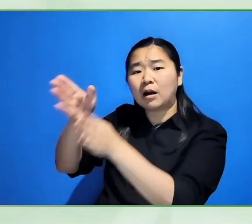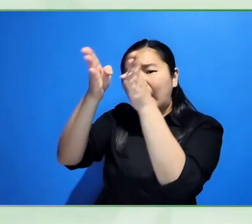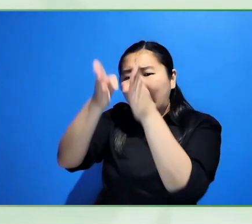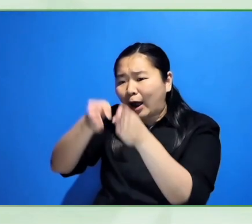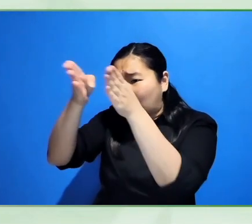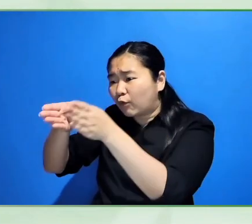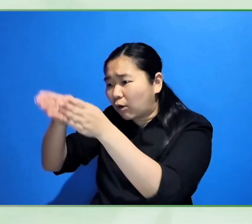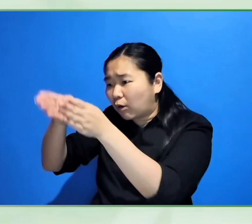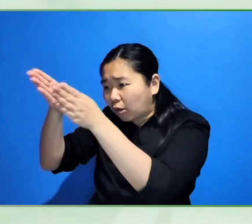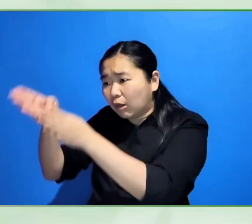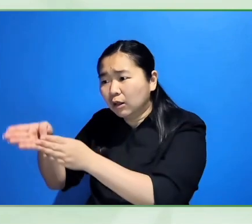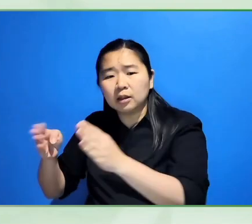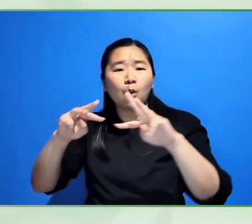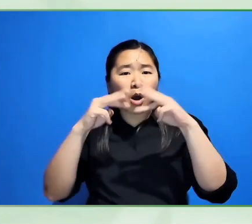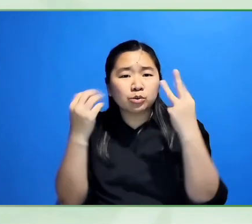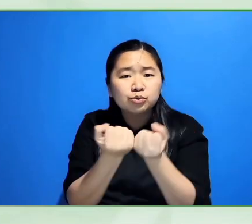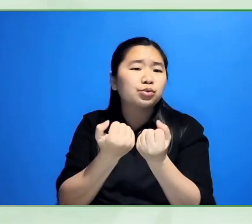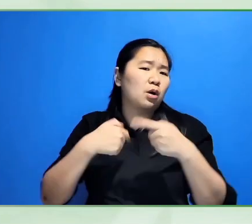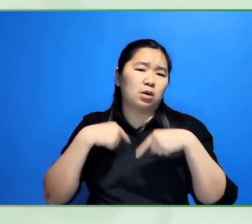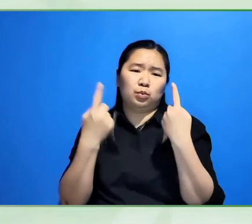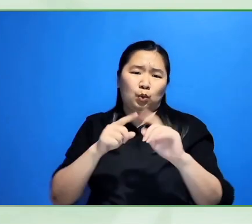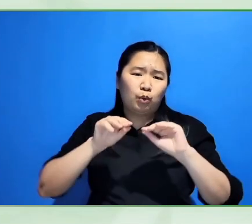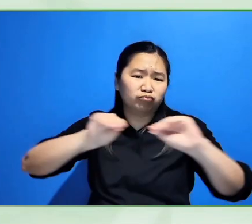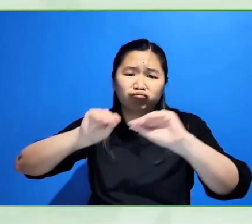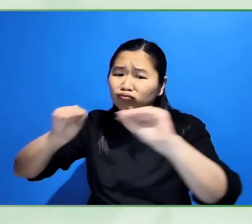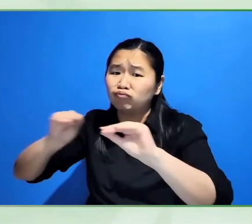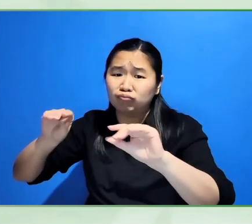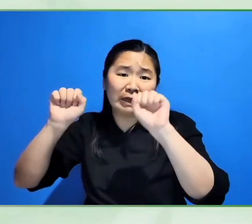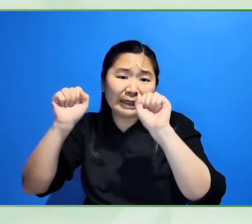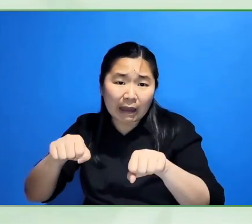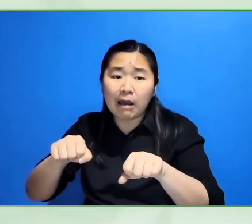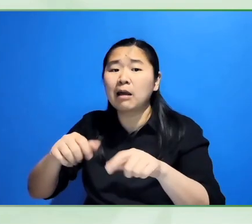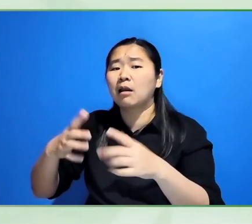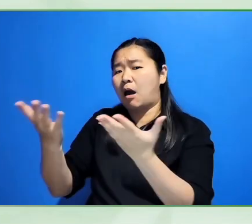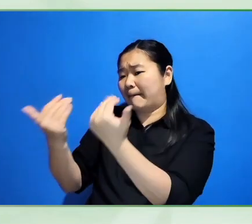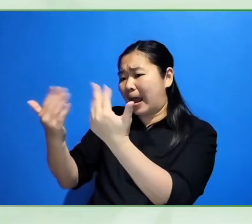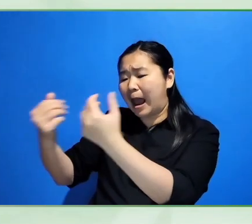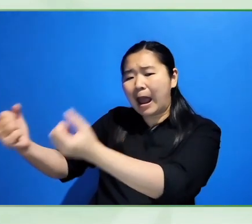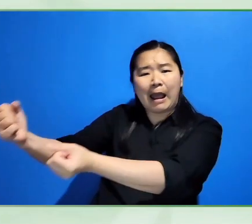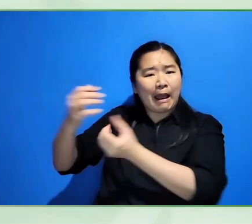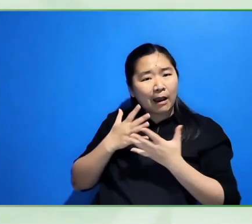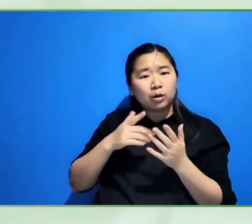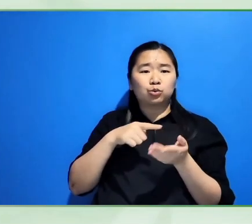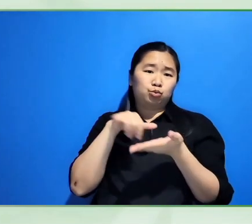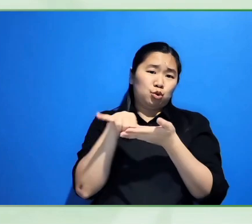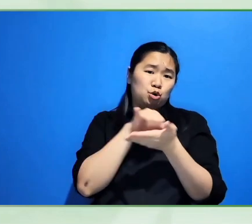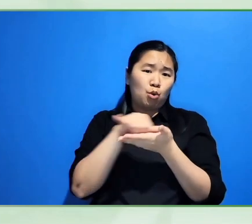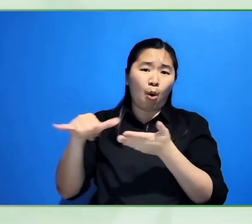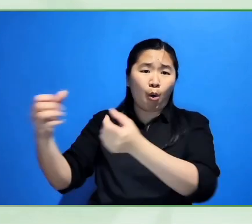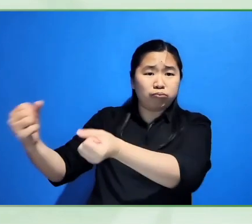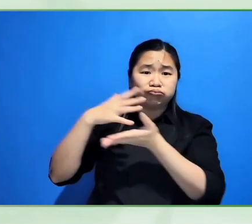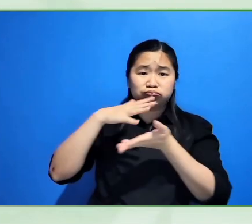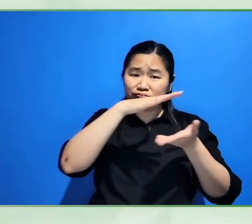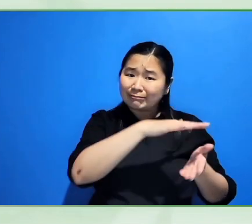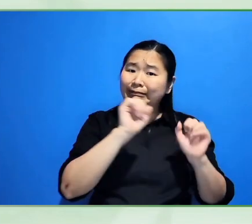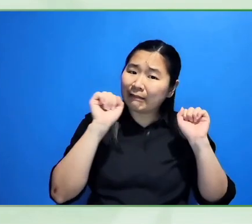not only can they make a socket, but they're able to integrate these components and this technology into that socket. Overwhelmingly, this